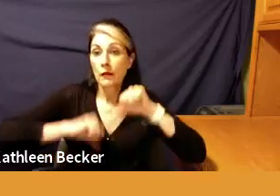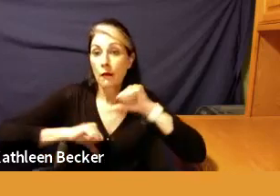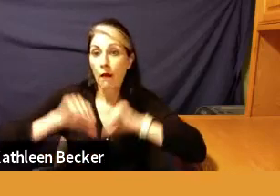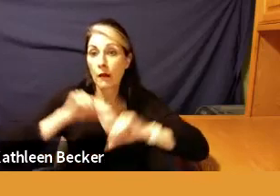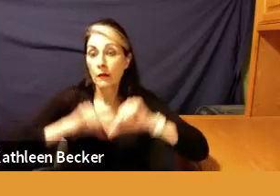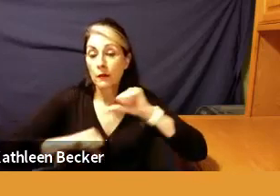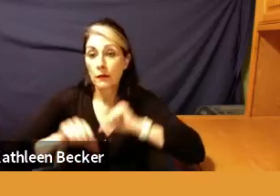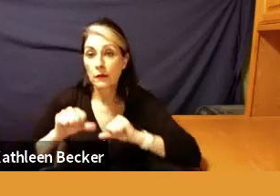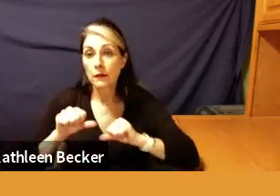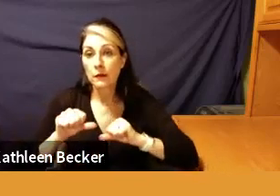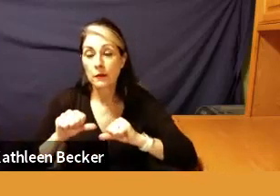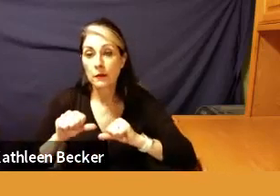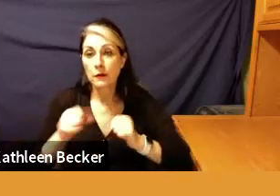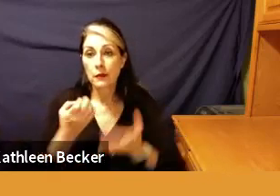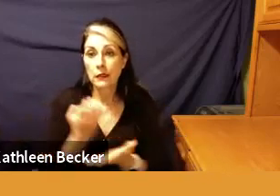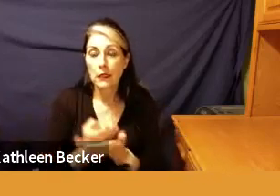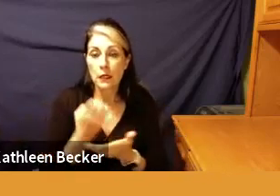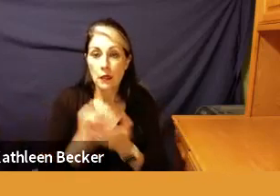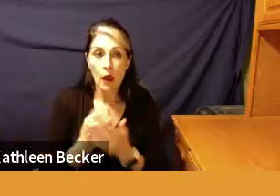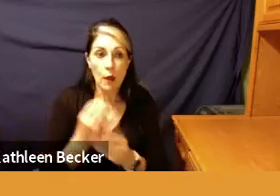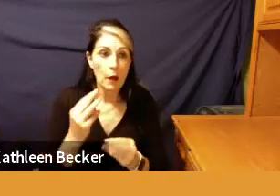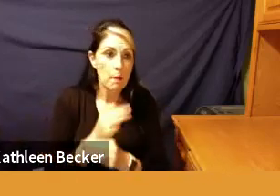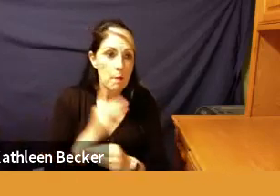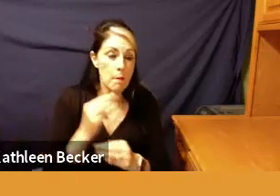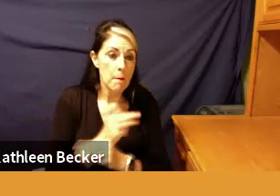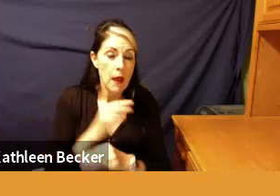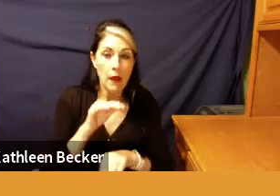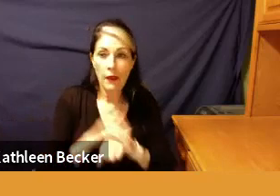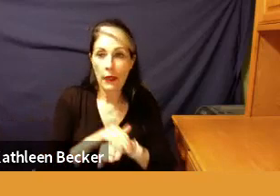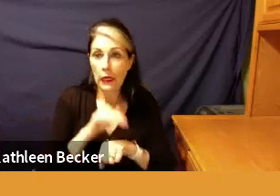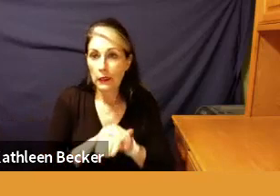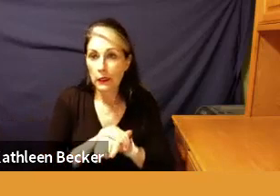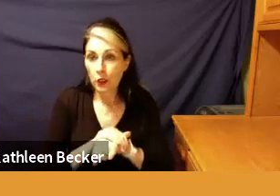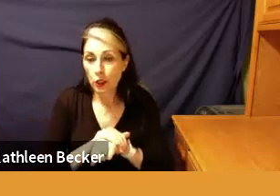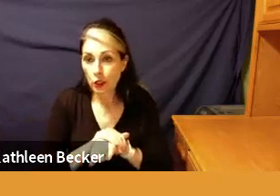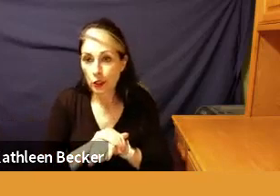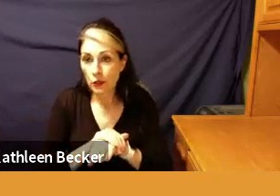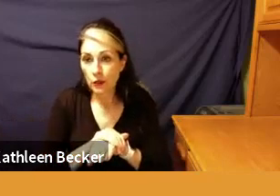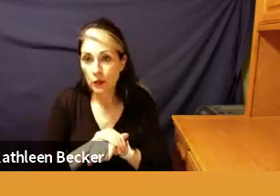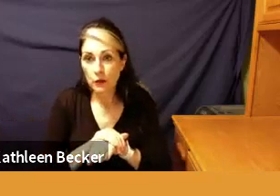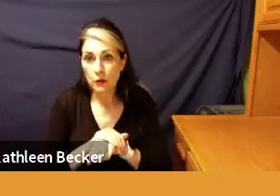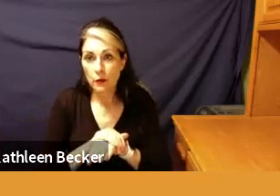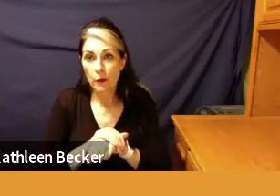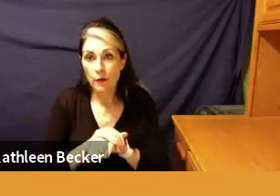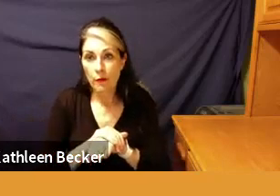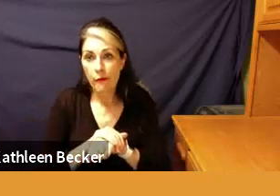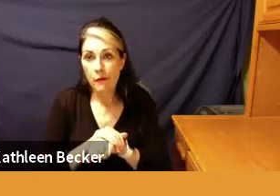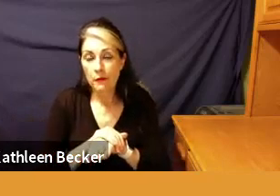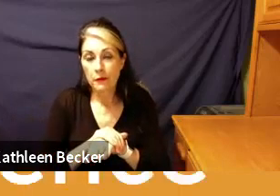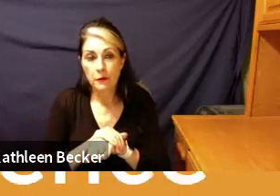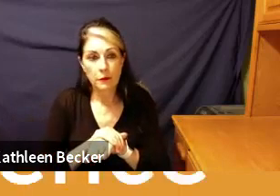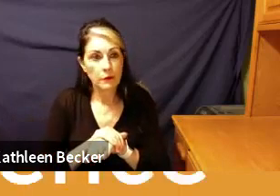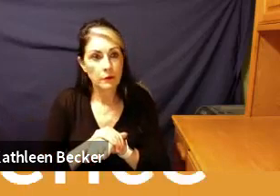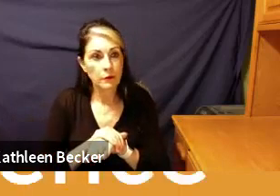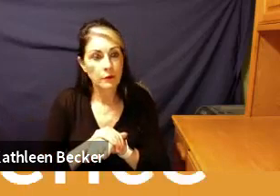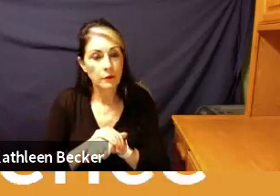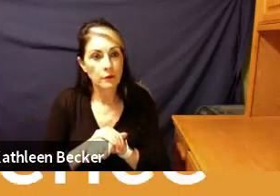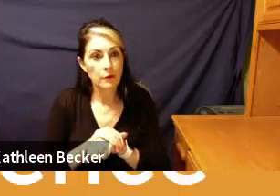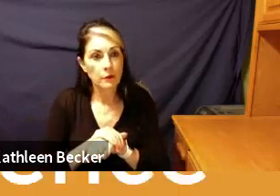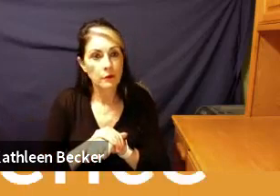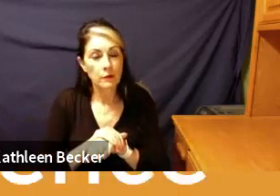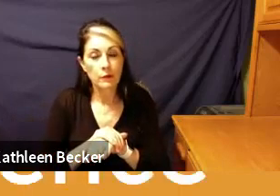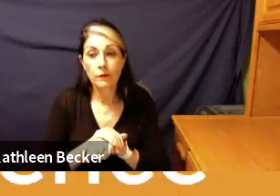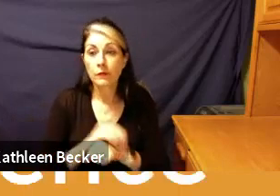sciences, economics, mathematics, English.